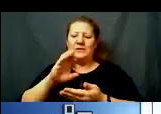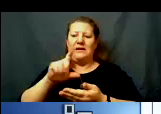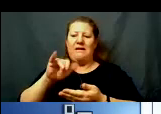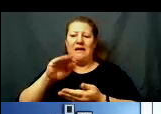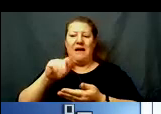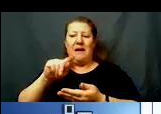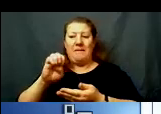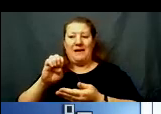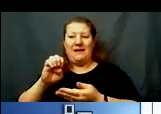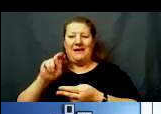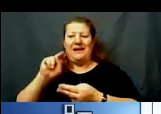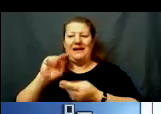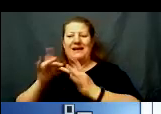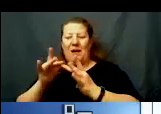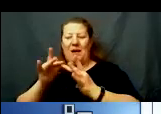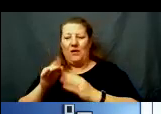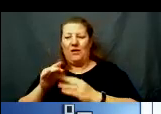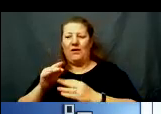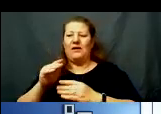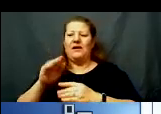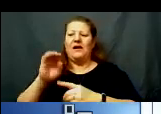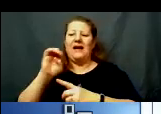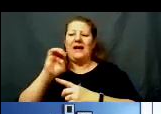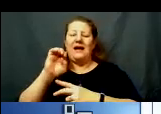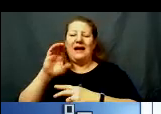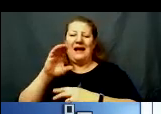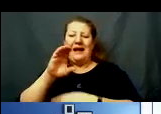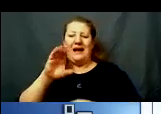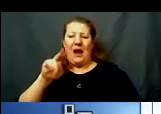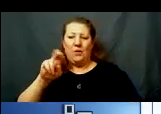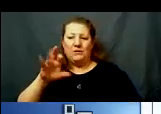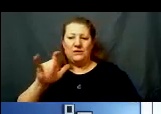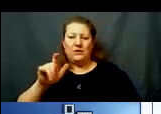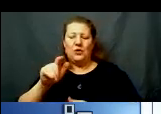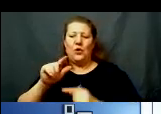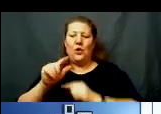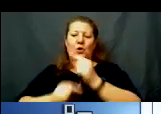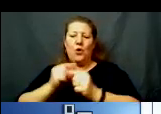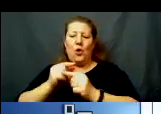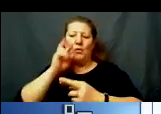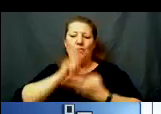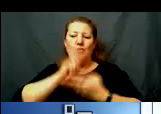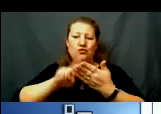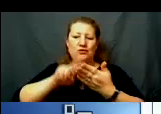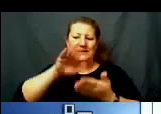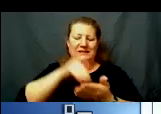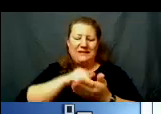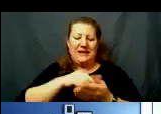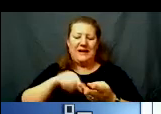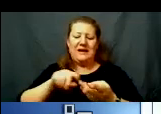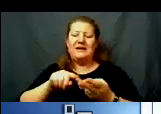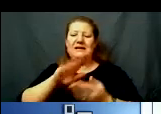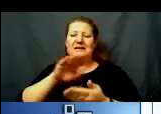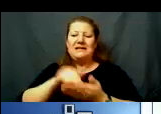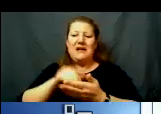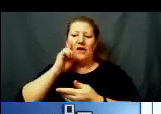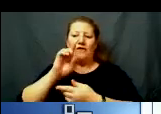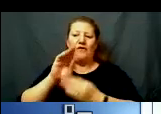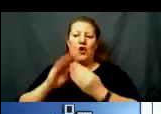Community Environmental Council, Global Action Research Center, the Center for Urban